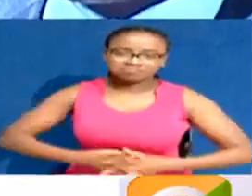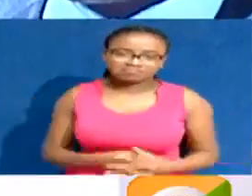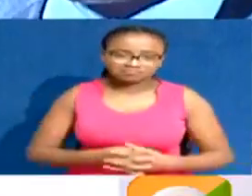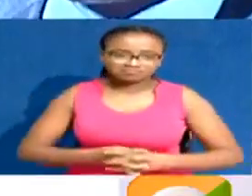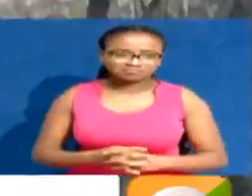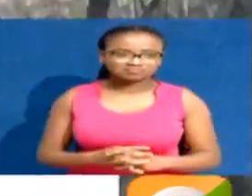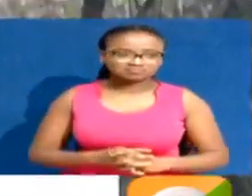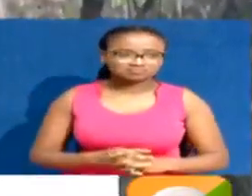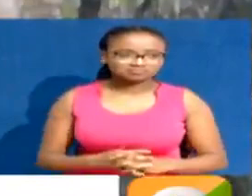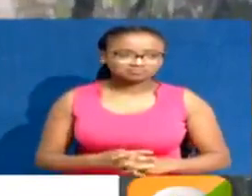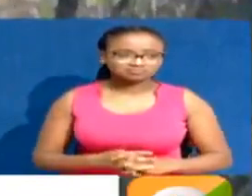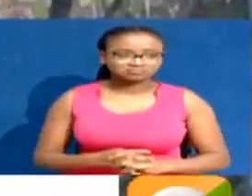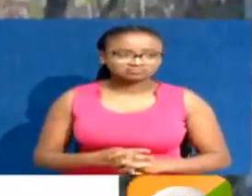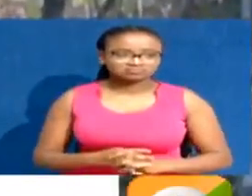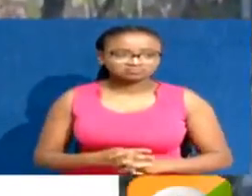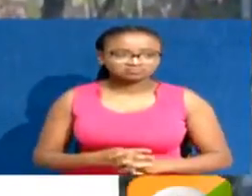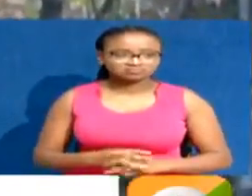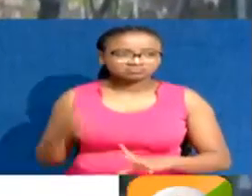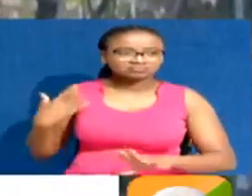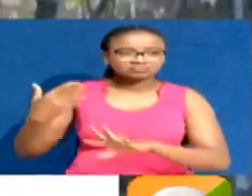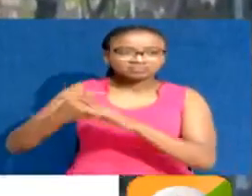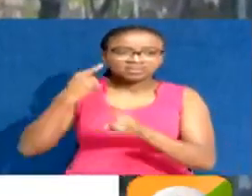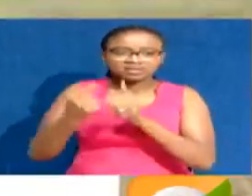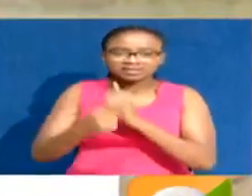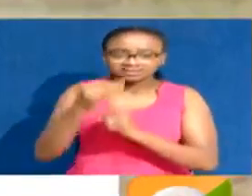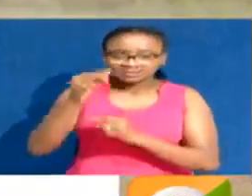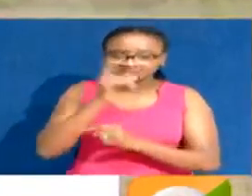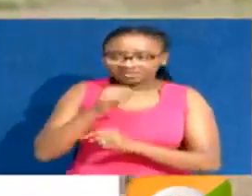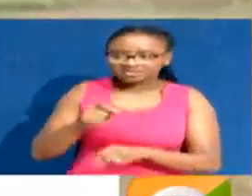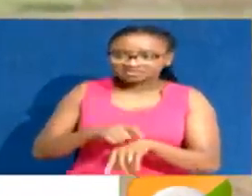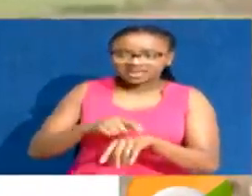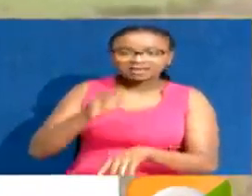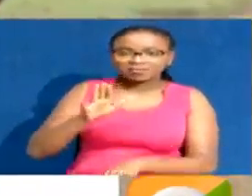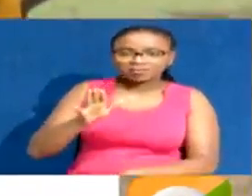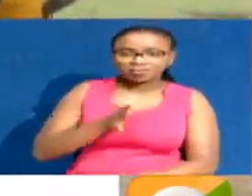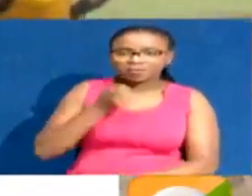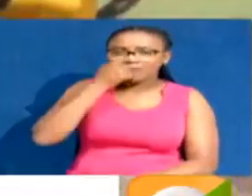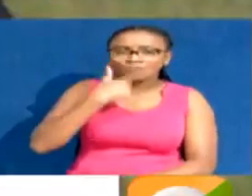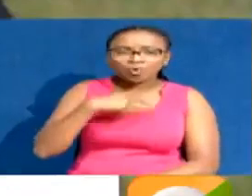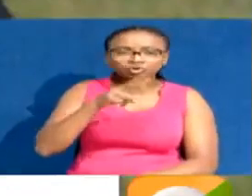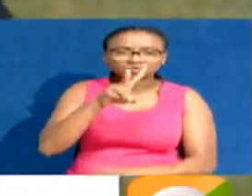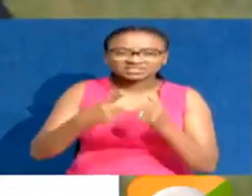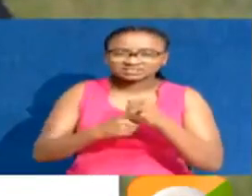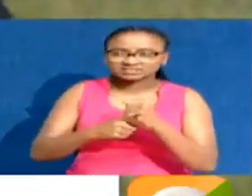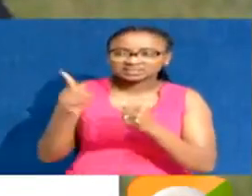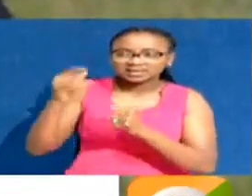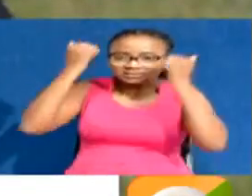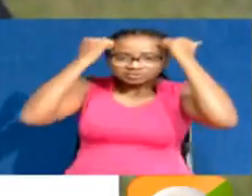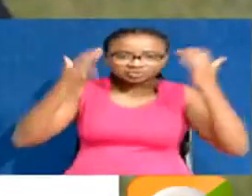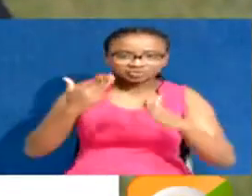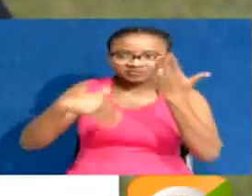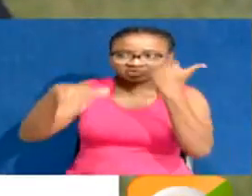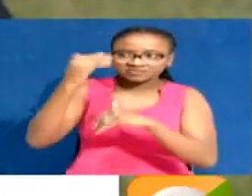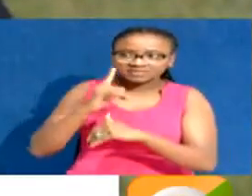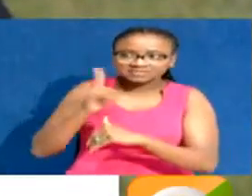tactics. It is 3 years since the murder of Sharon Otieno, a 26-year-old Rongo University student. The news of